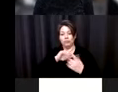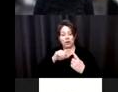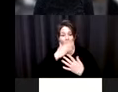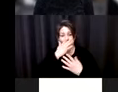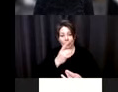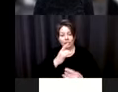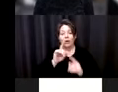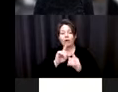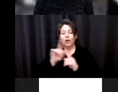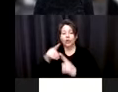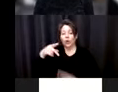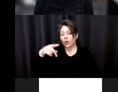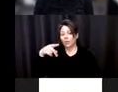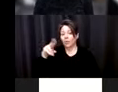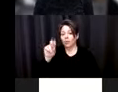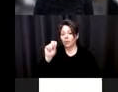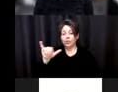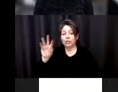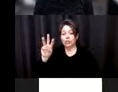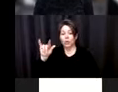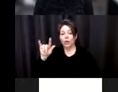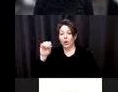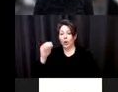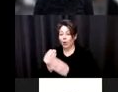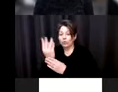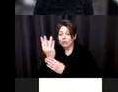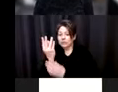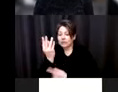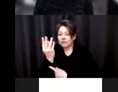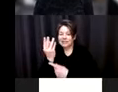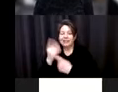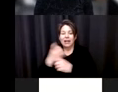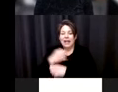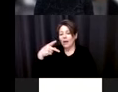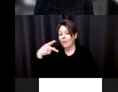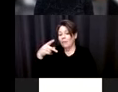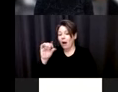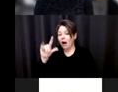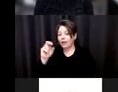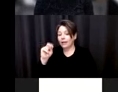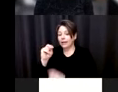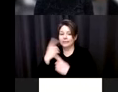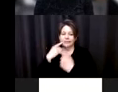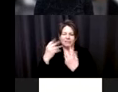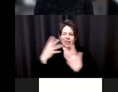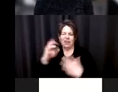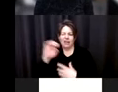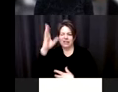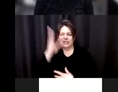the idea that pussy willows were an early source of pollen. Certainly, we had pussy willows growing a lot on the East